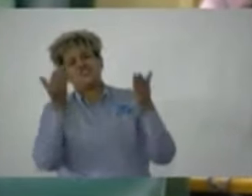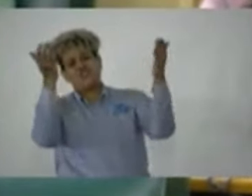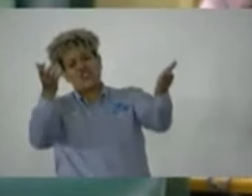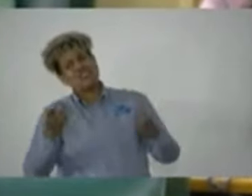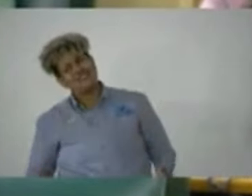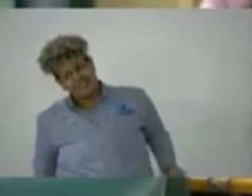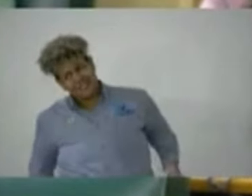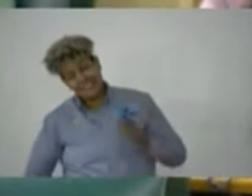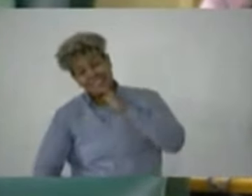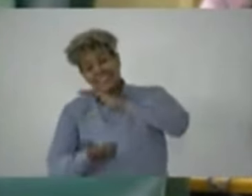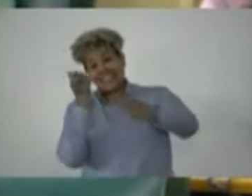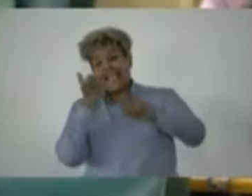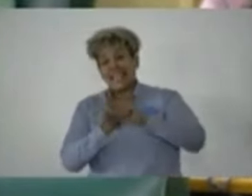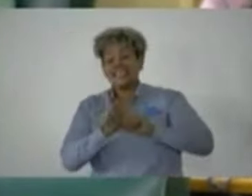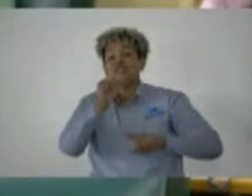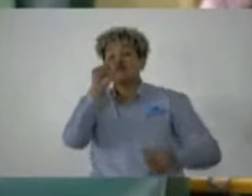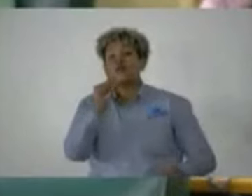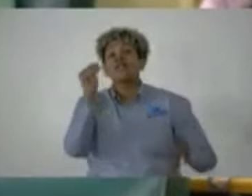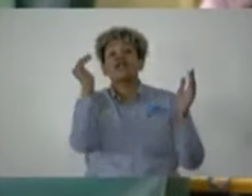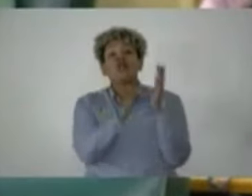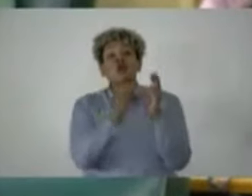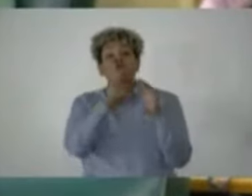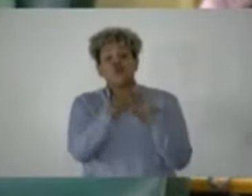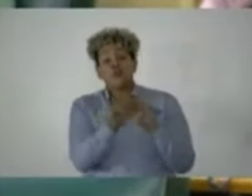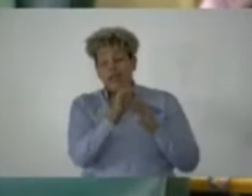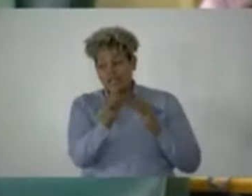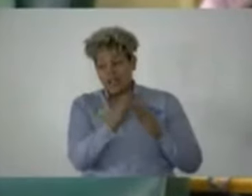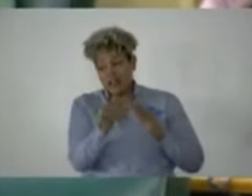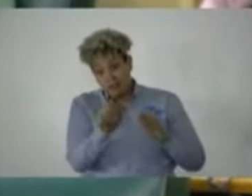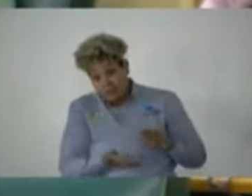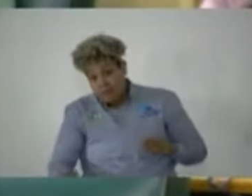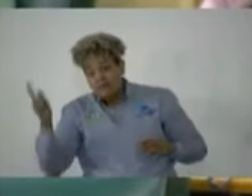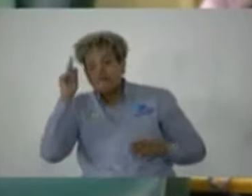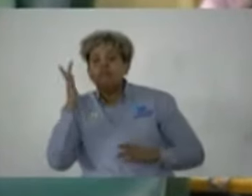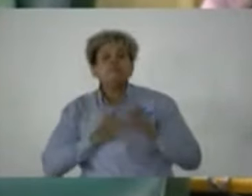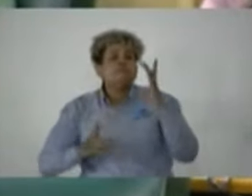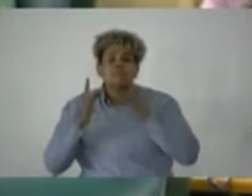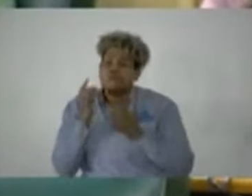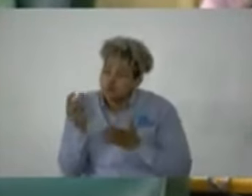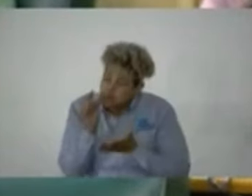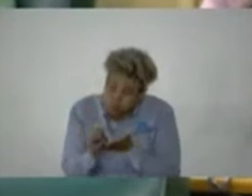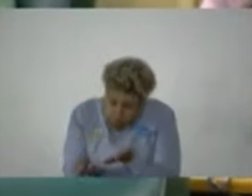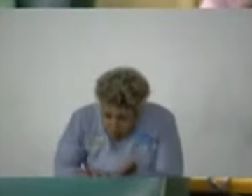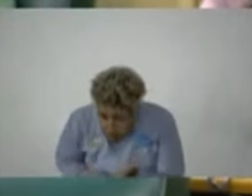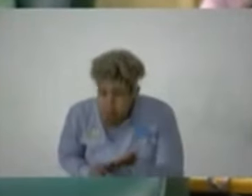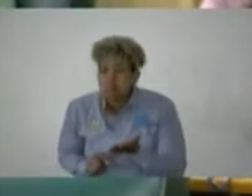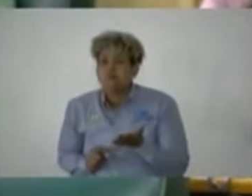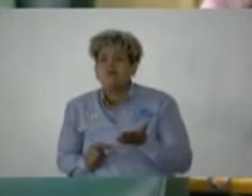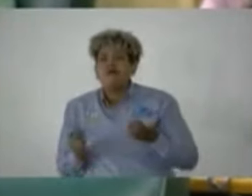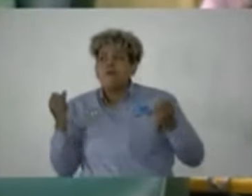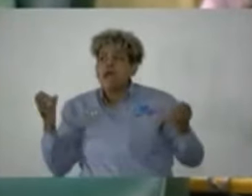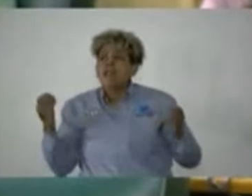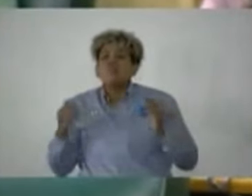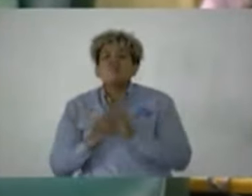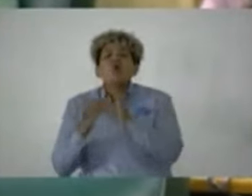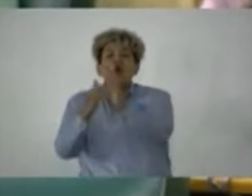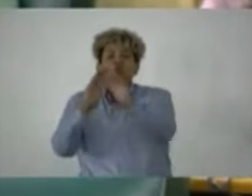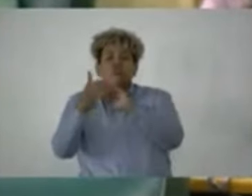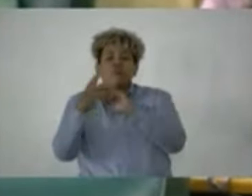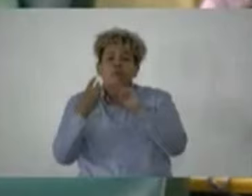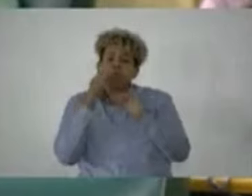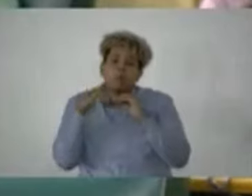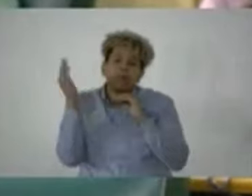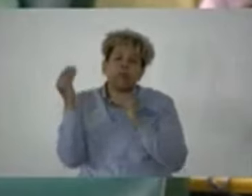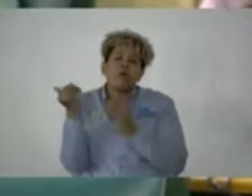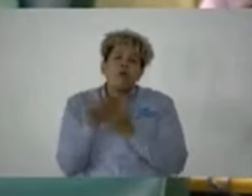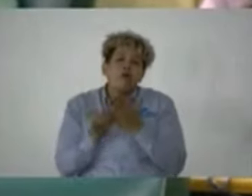be to take away the $20,000 reverse income tax credit from the hundreds of thousands of minimum wage earners